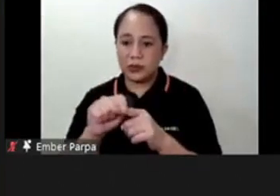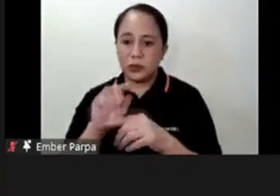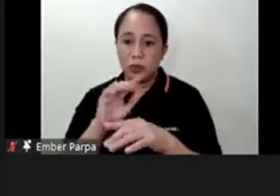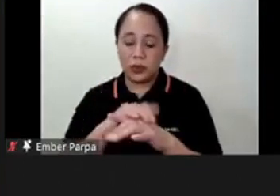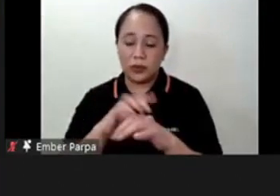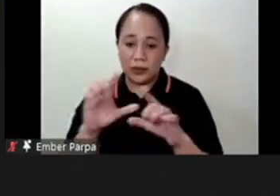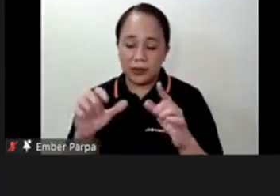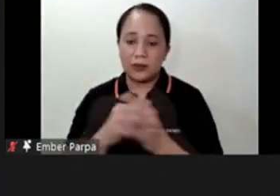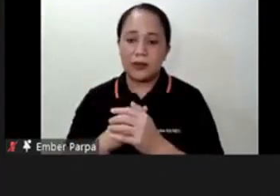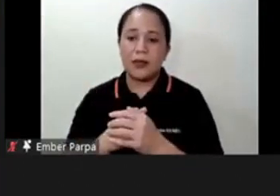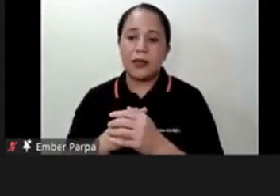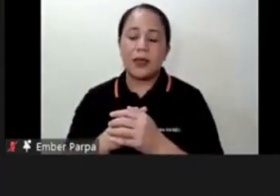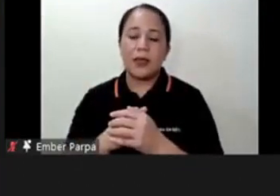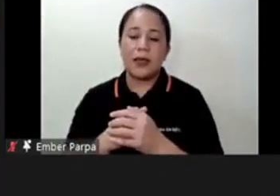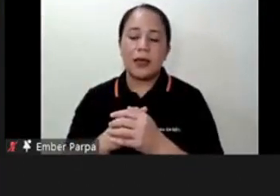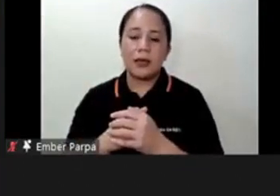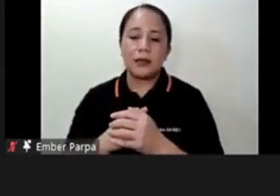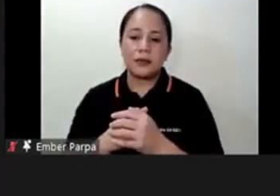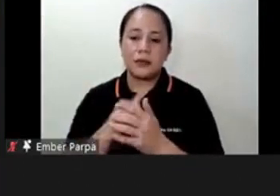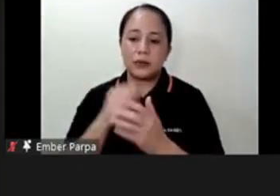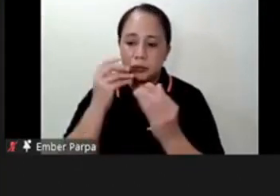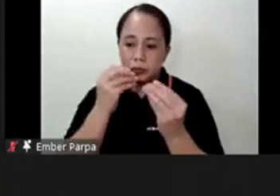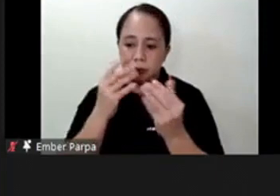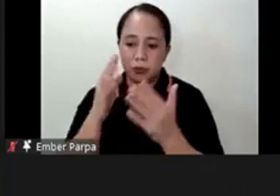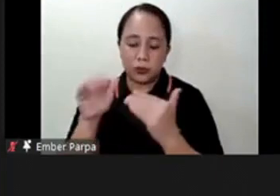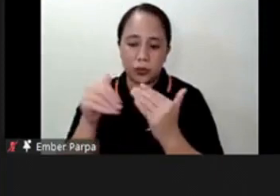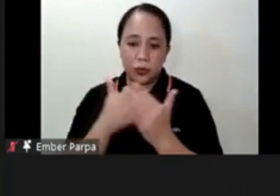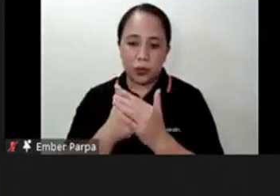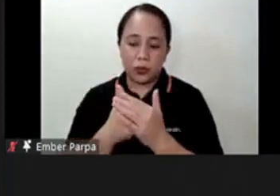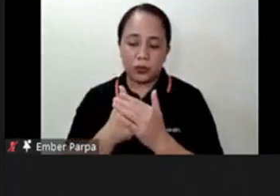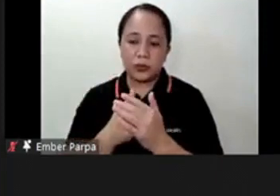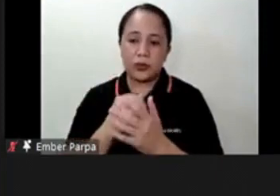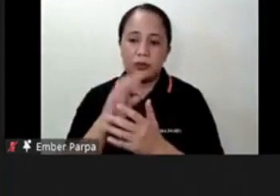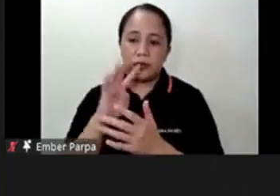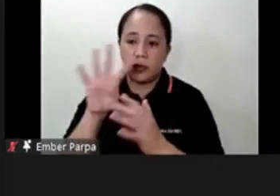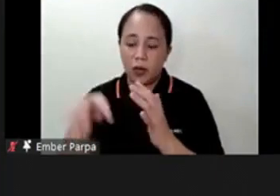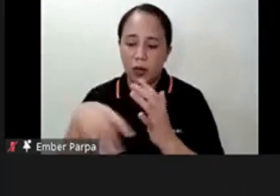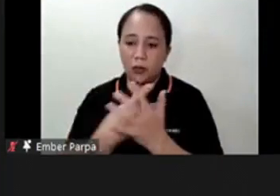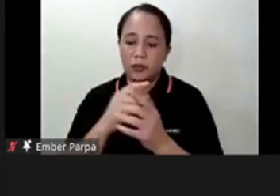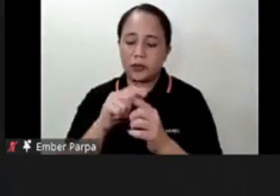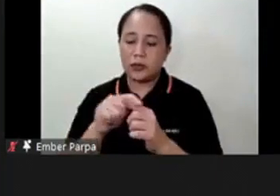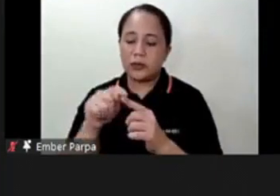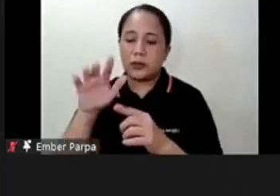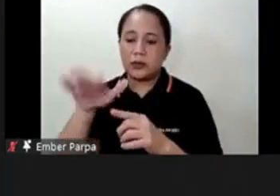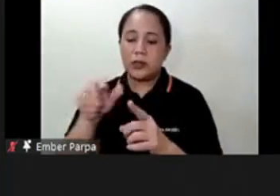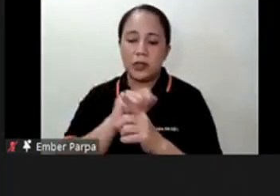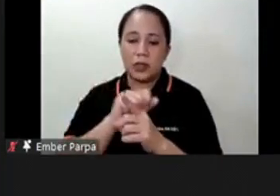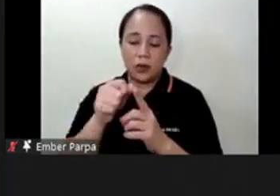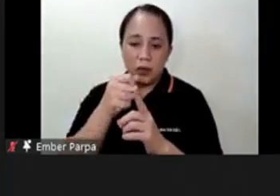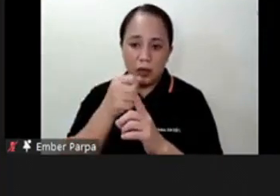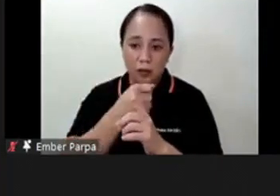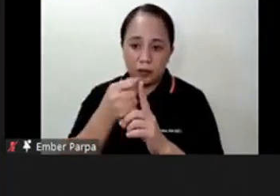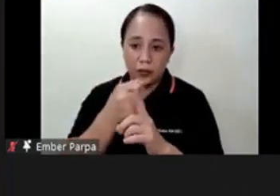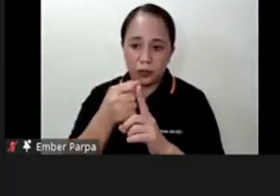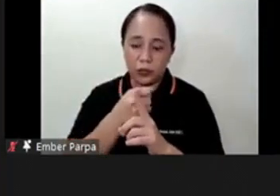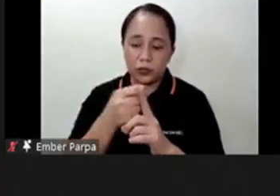online. And just to tell everyone that the 4 hours training for child abuse and neglect is